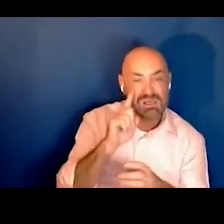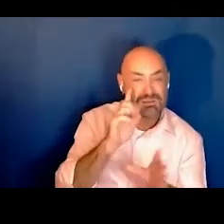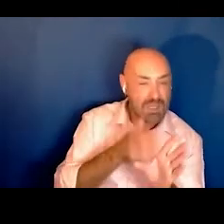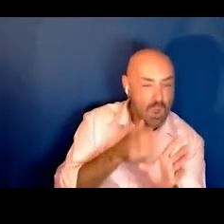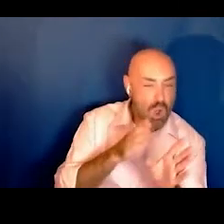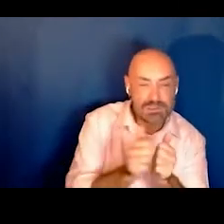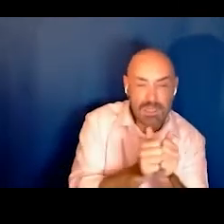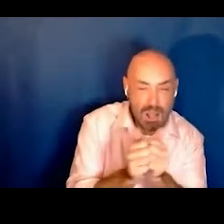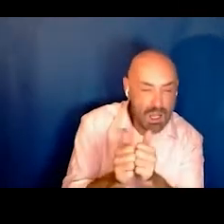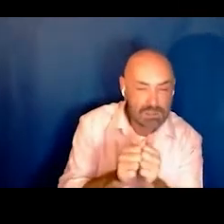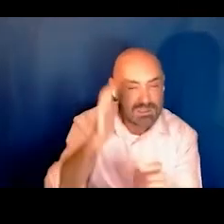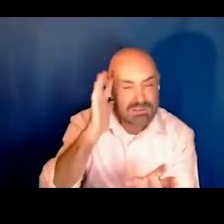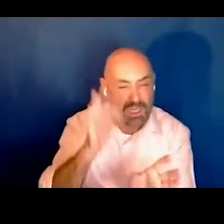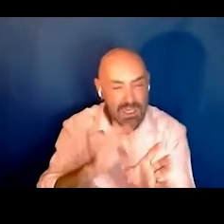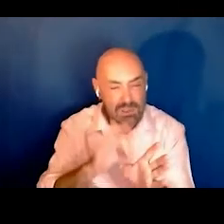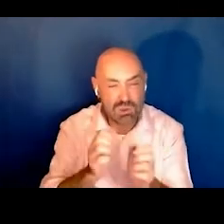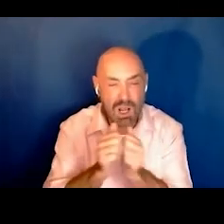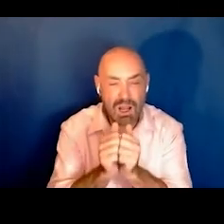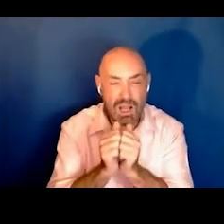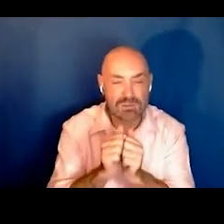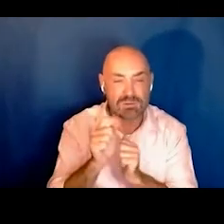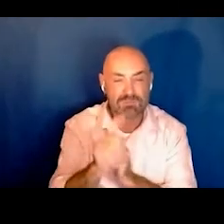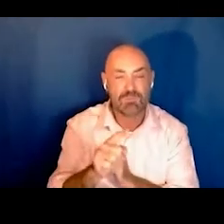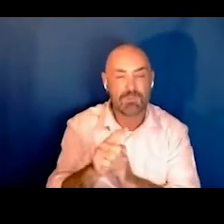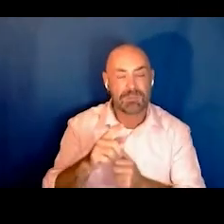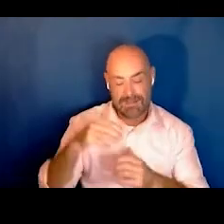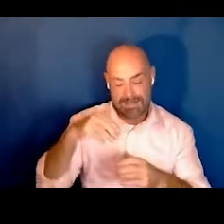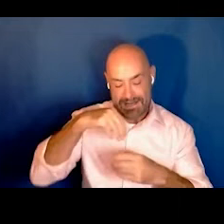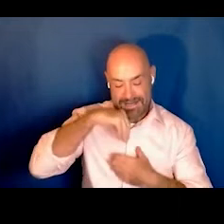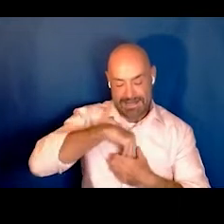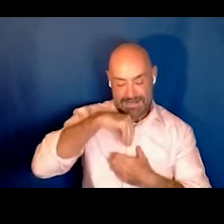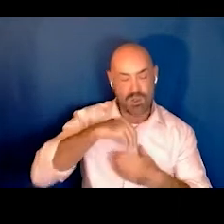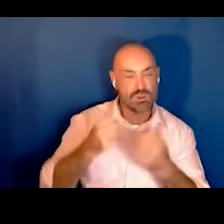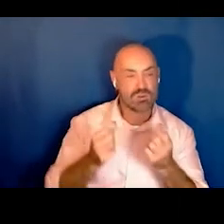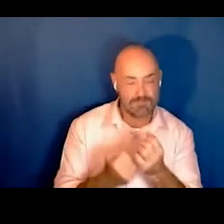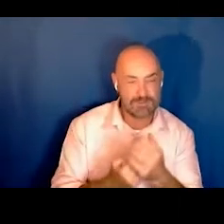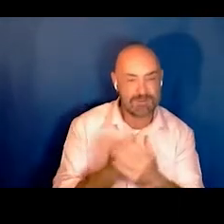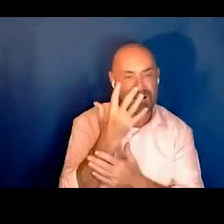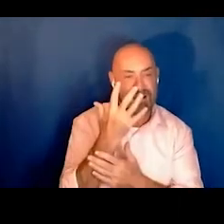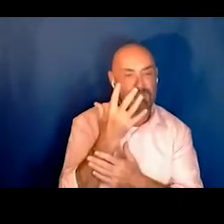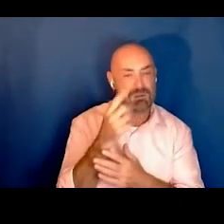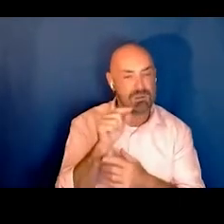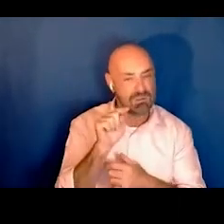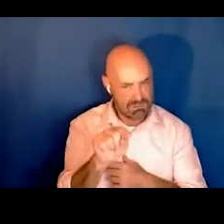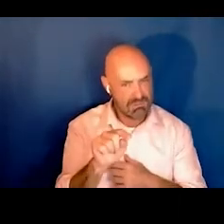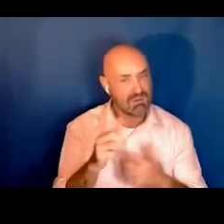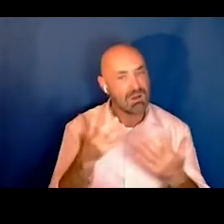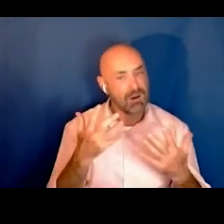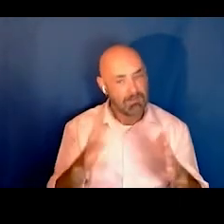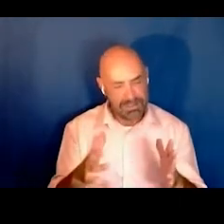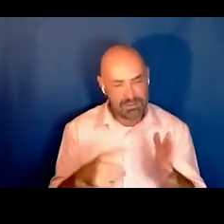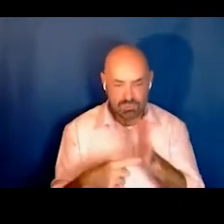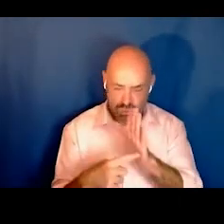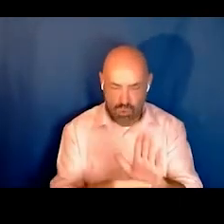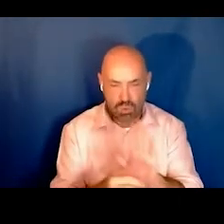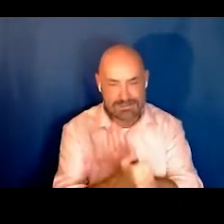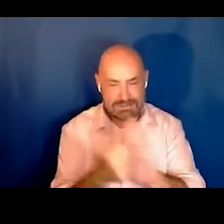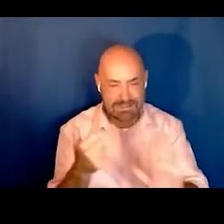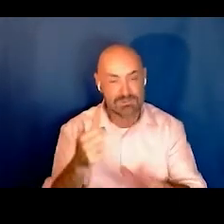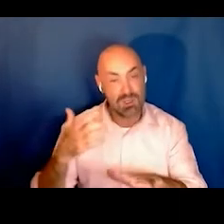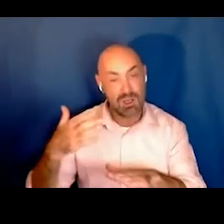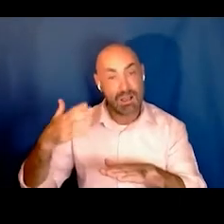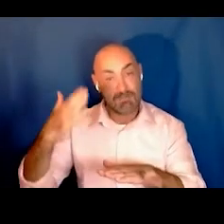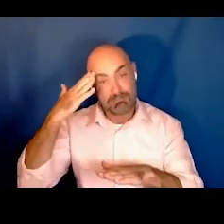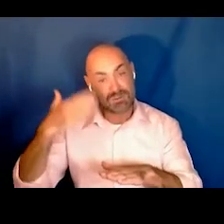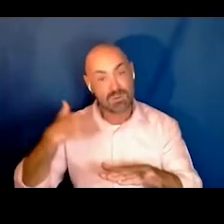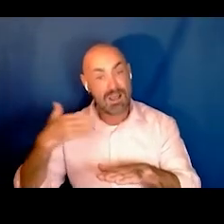Alliance. Also organizations like the Inner Development Goals that have outlined these skills that mental health practitioners will know